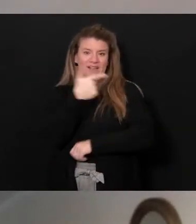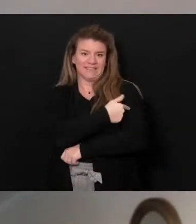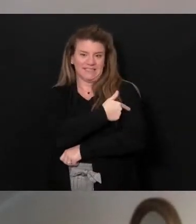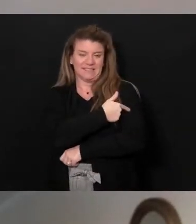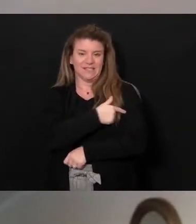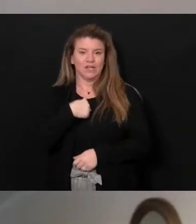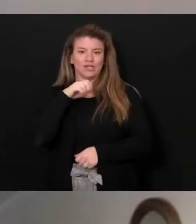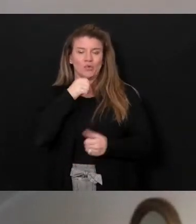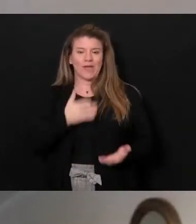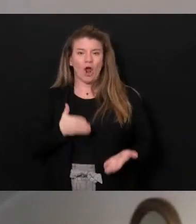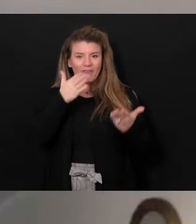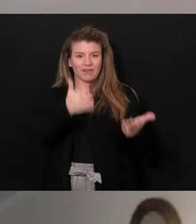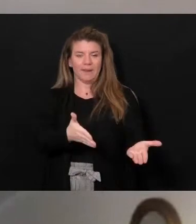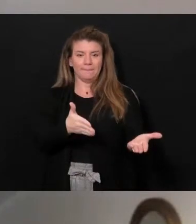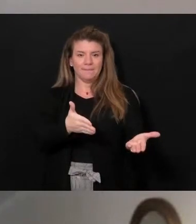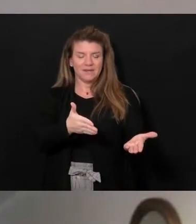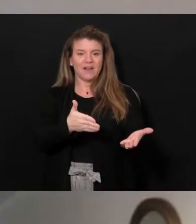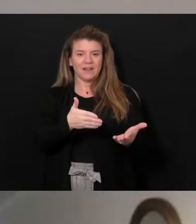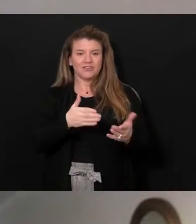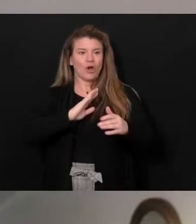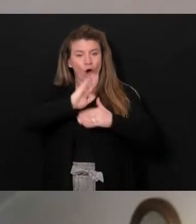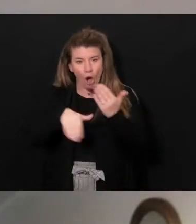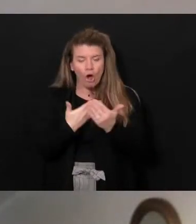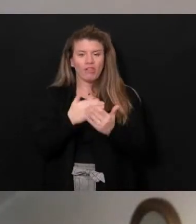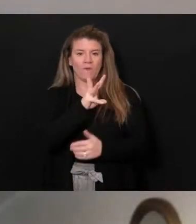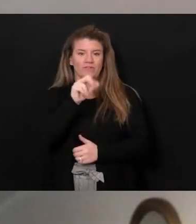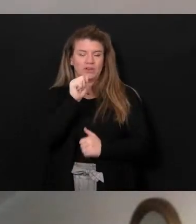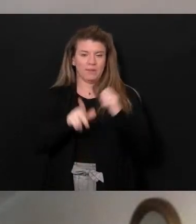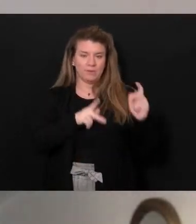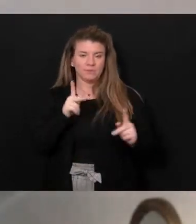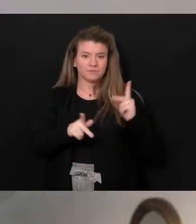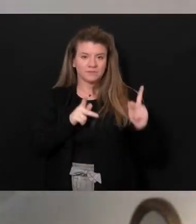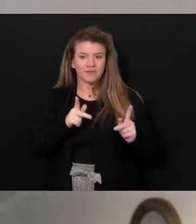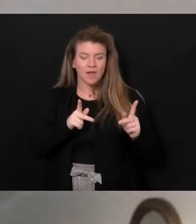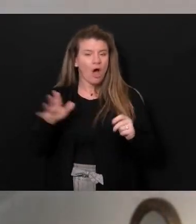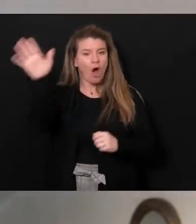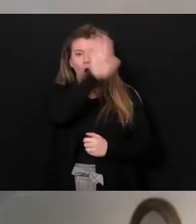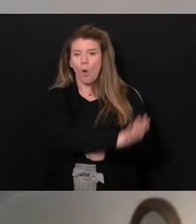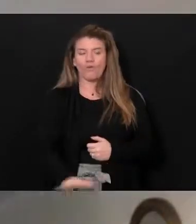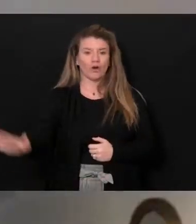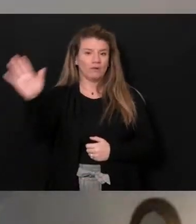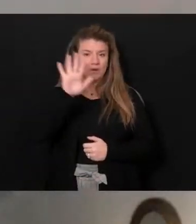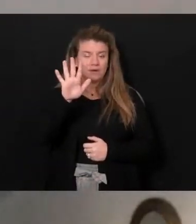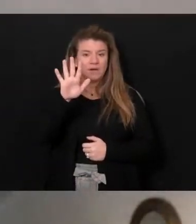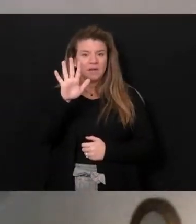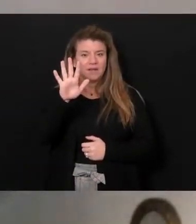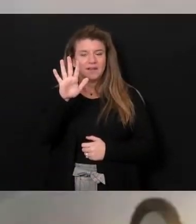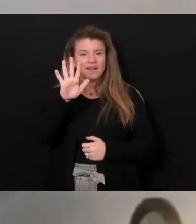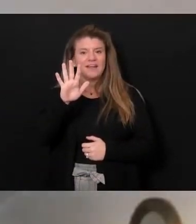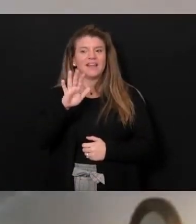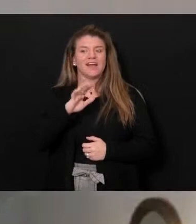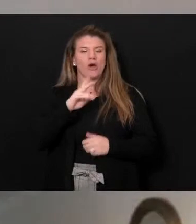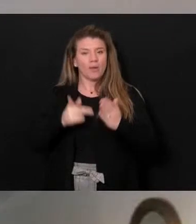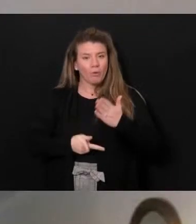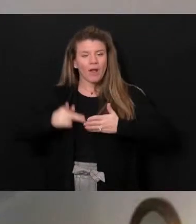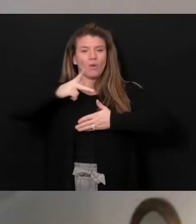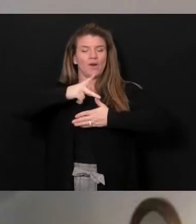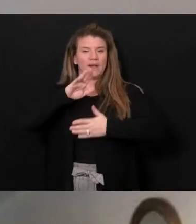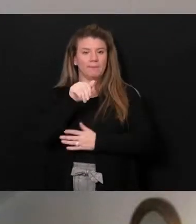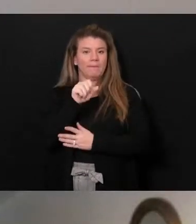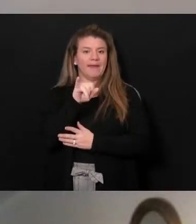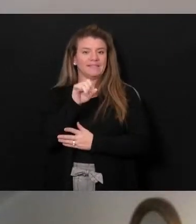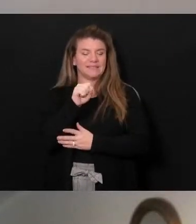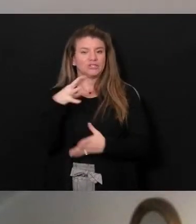offer vaccine to all West Virginians, you know, across the board, but in a priority basis,